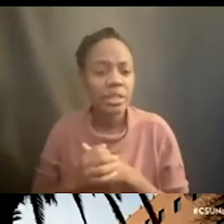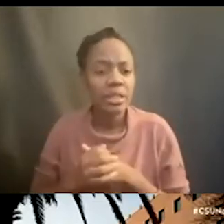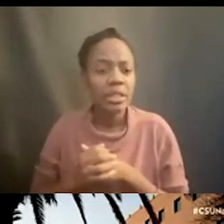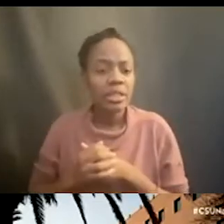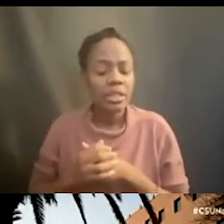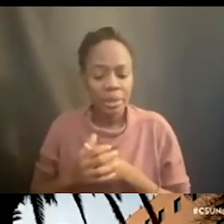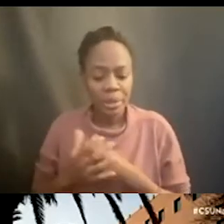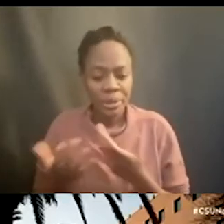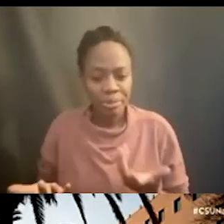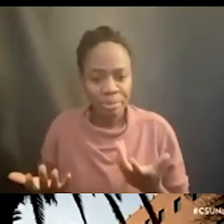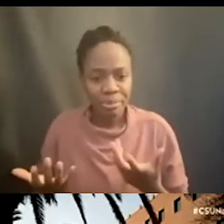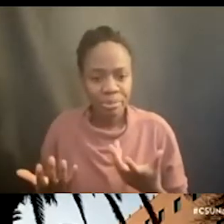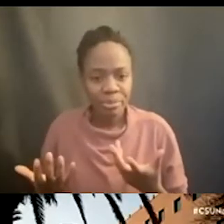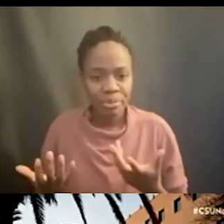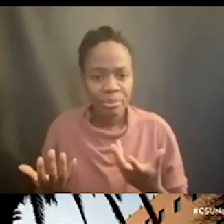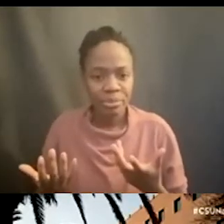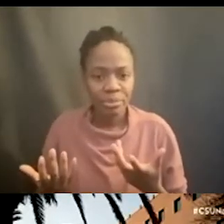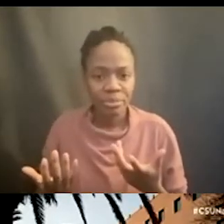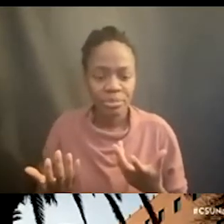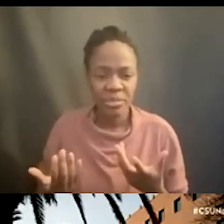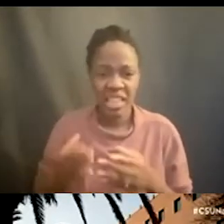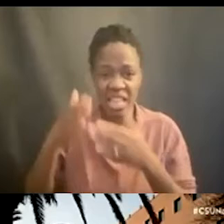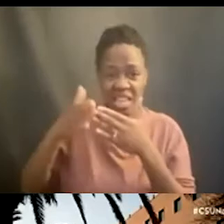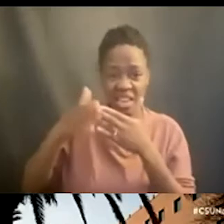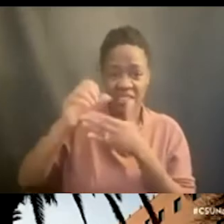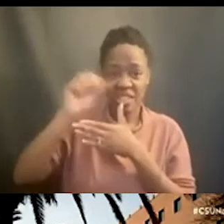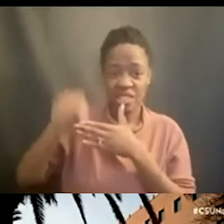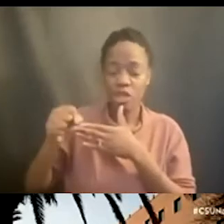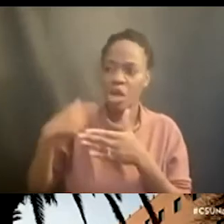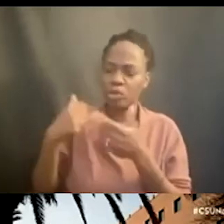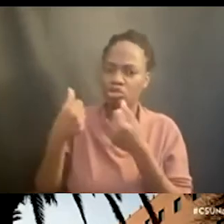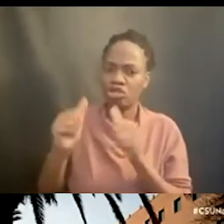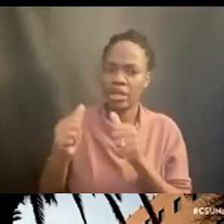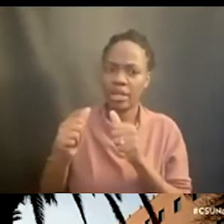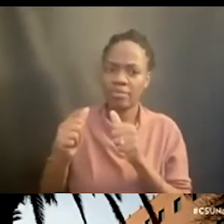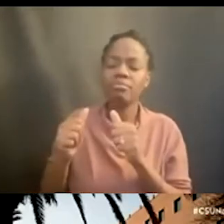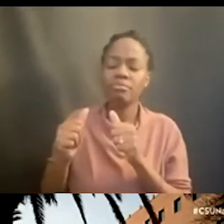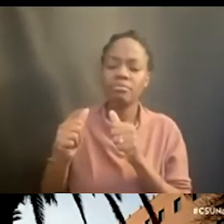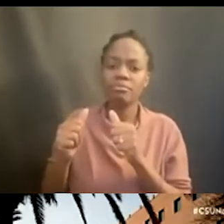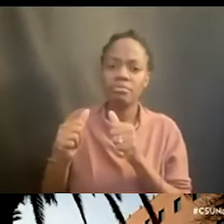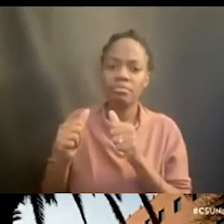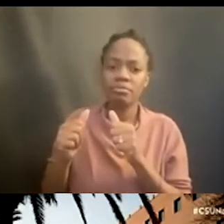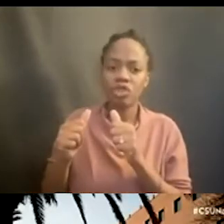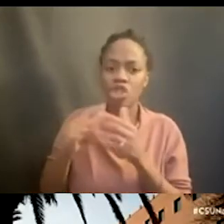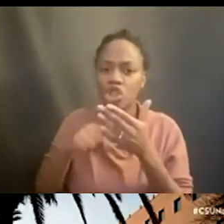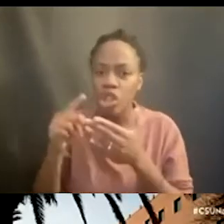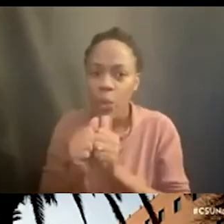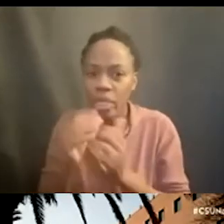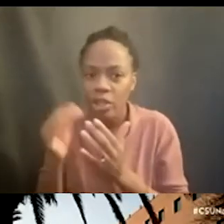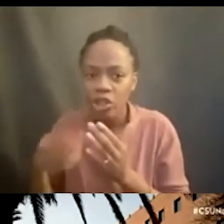and last, at the end of the semester, I was checking in with my students and a lot of them were just